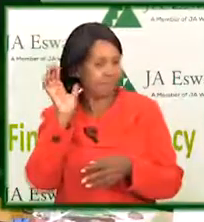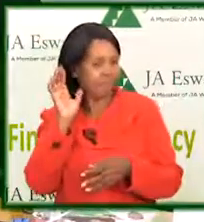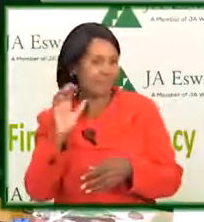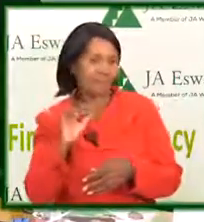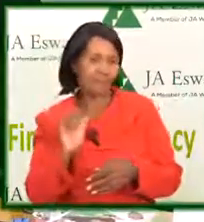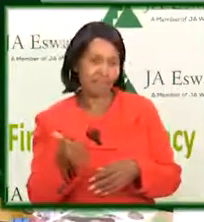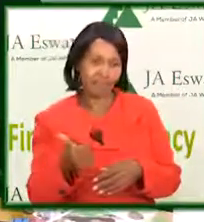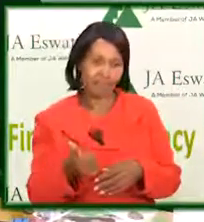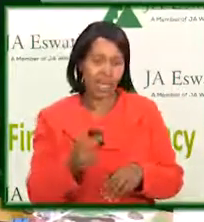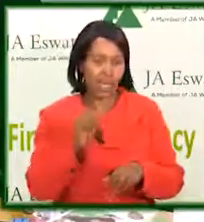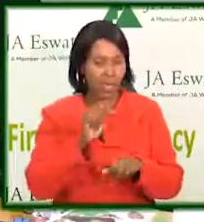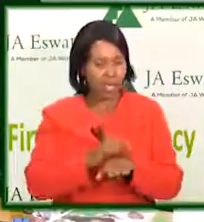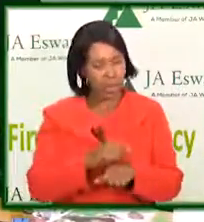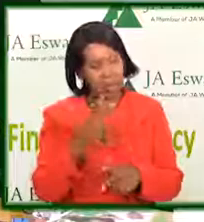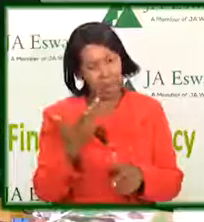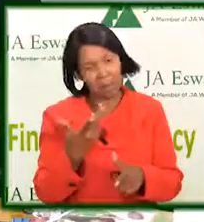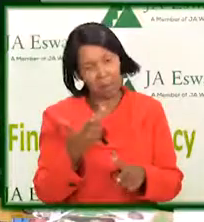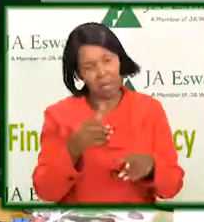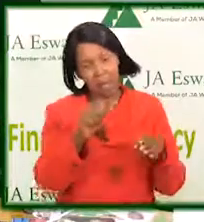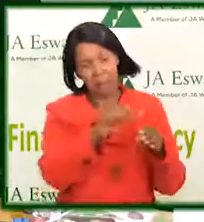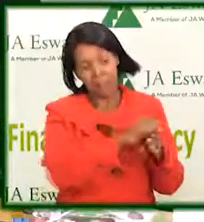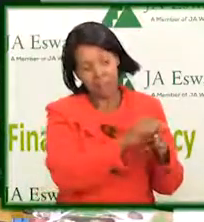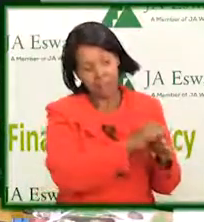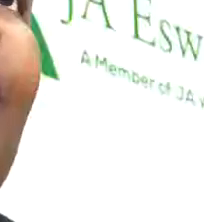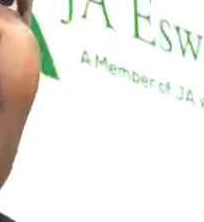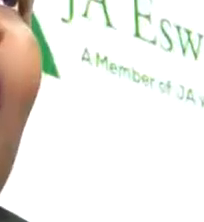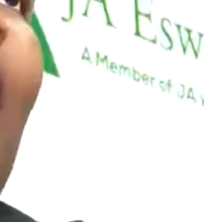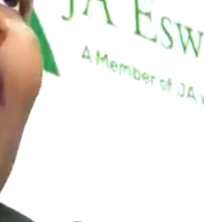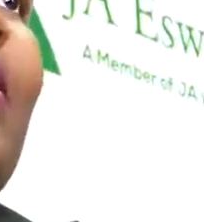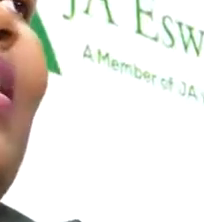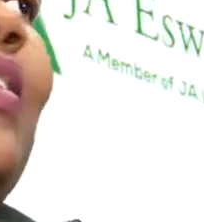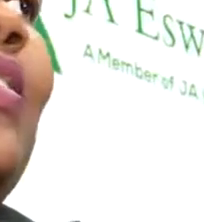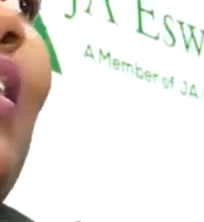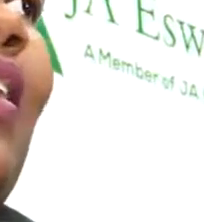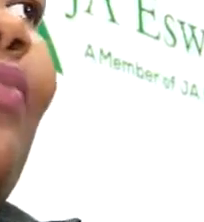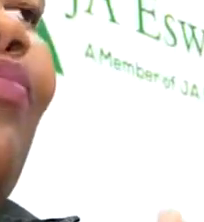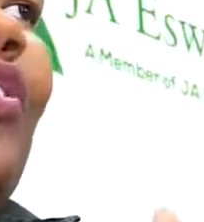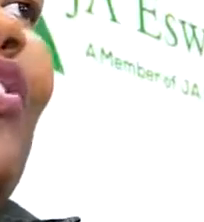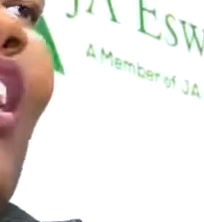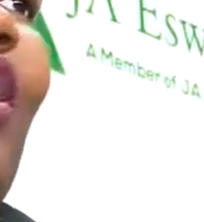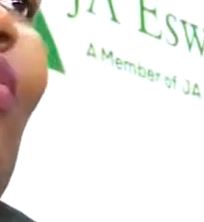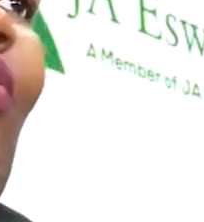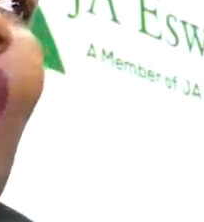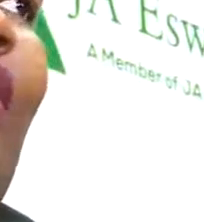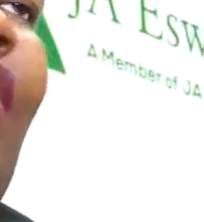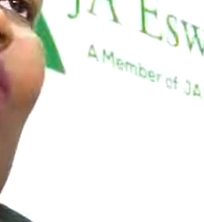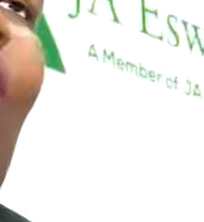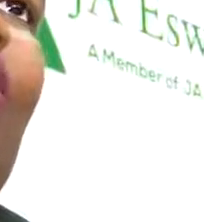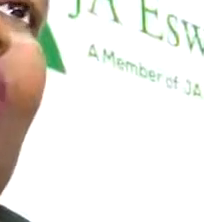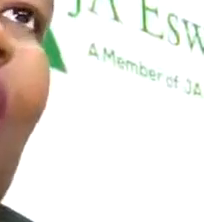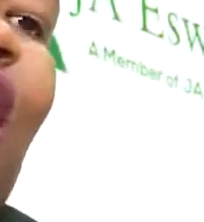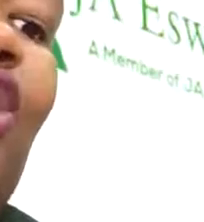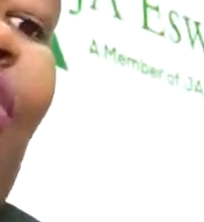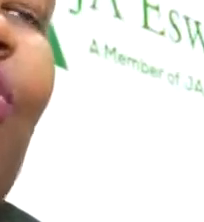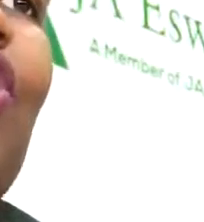the opening sentence and practice it so that you do not have a problem and start just shaking or whatever